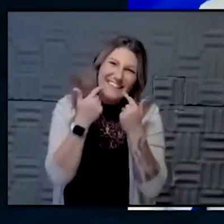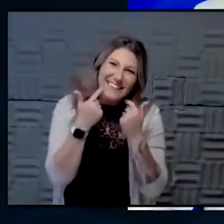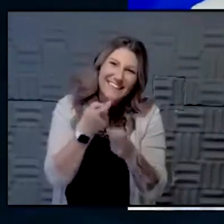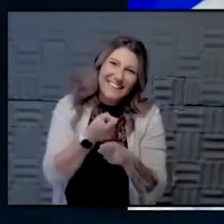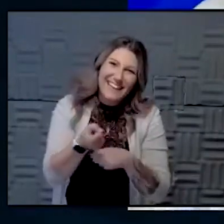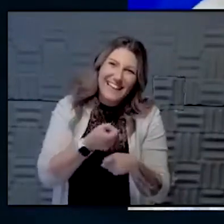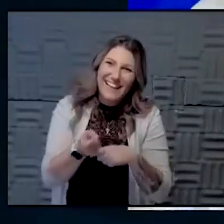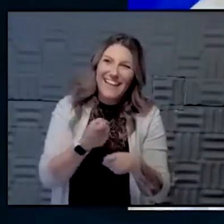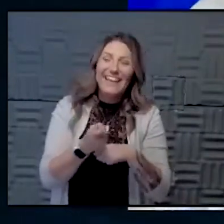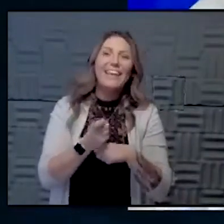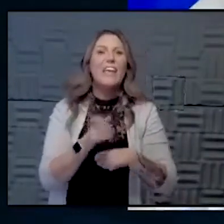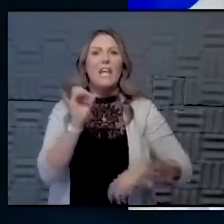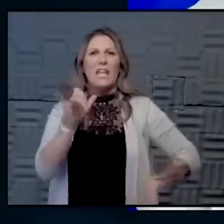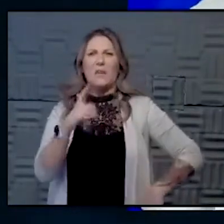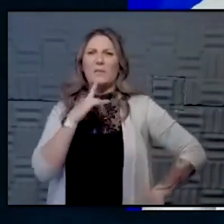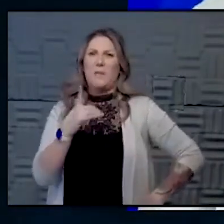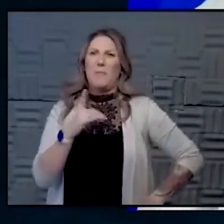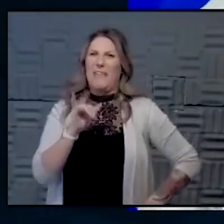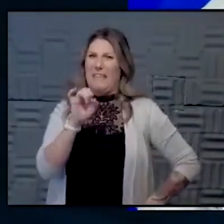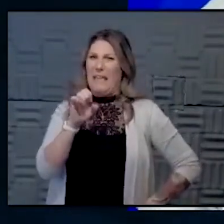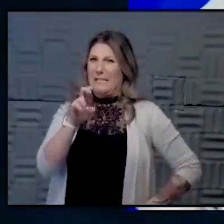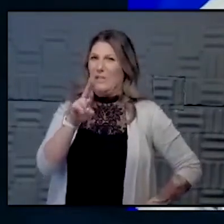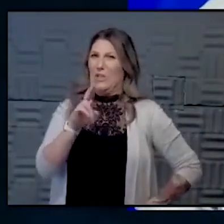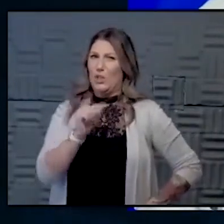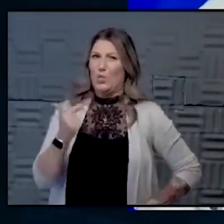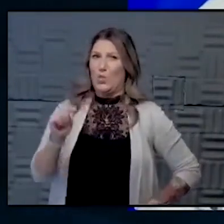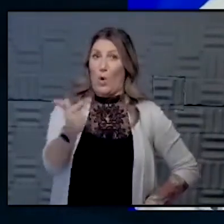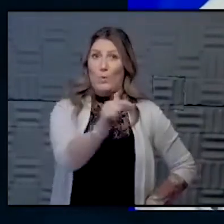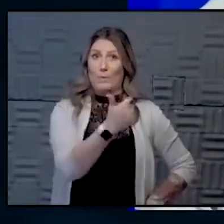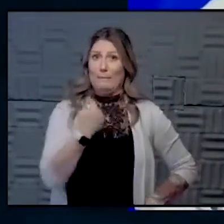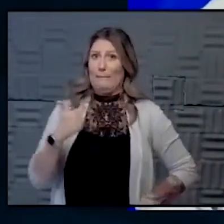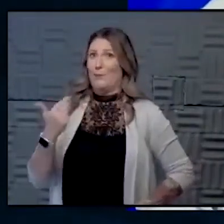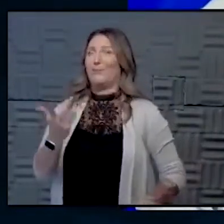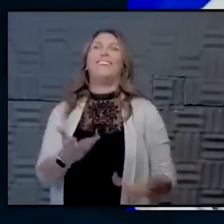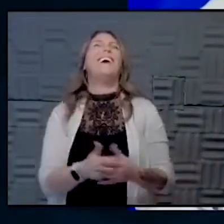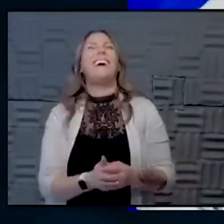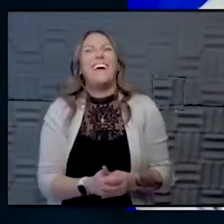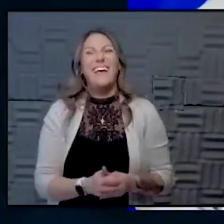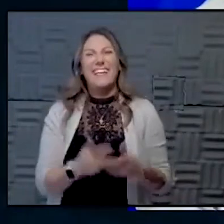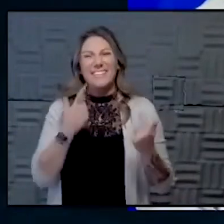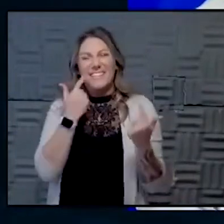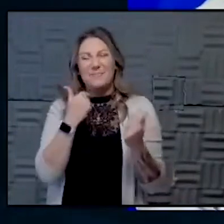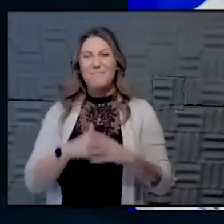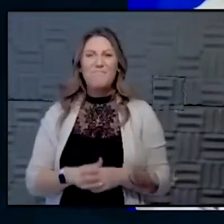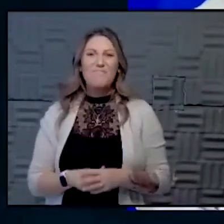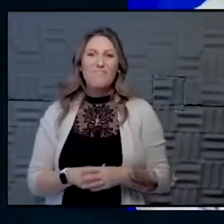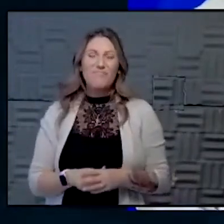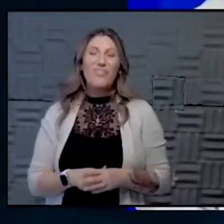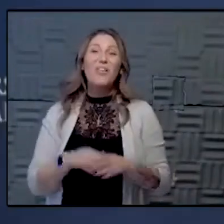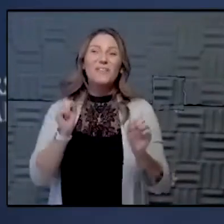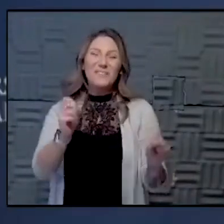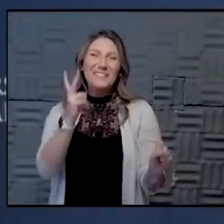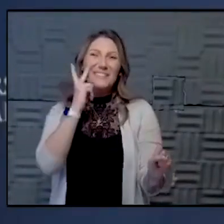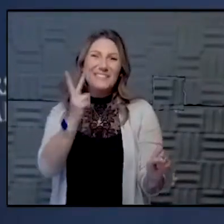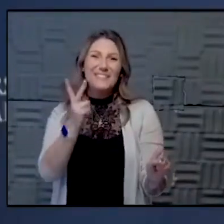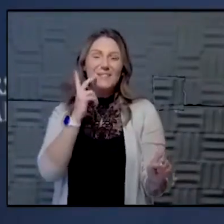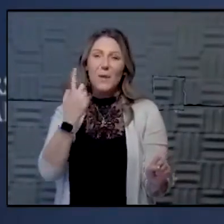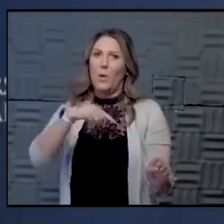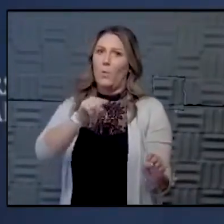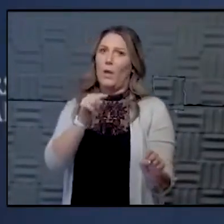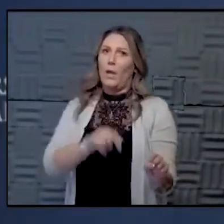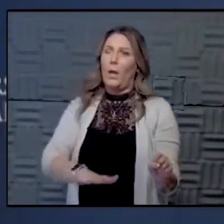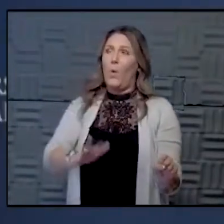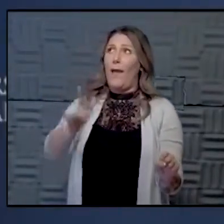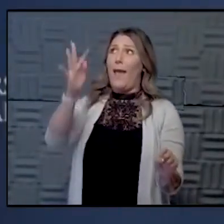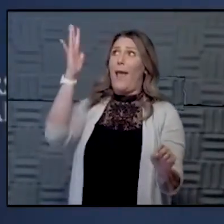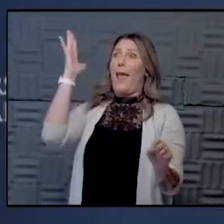Probably was that ICU rotation. It may have been the ICU. I think it could have been the ICU rotation. yeah. So as you can tell, Dr. Stites and I go way back. Yes,